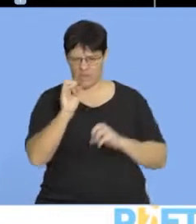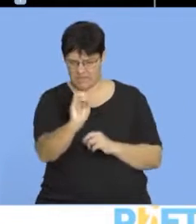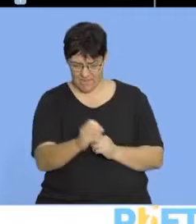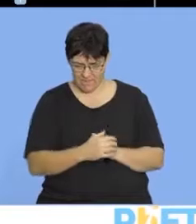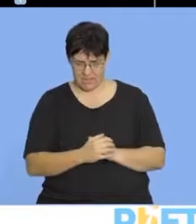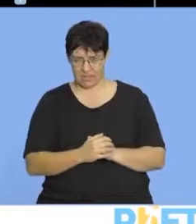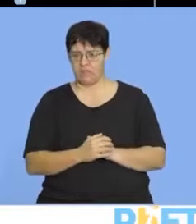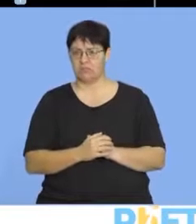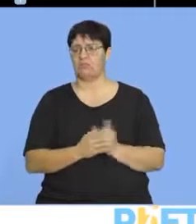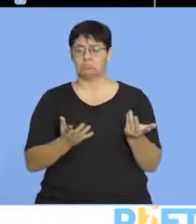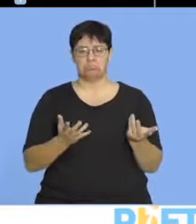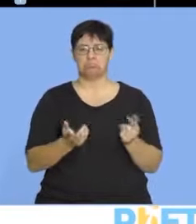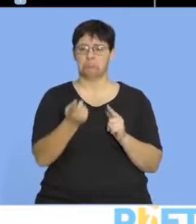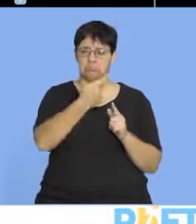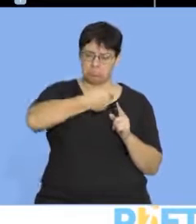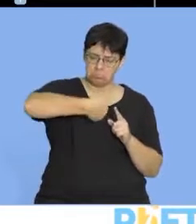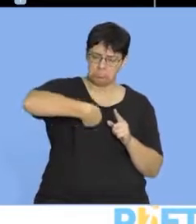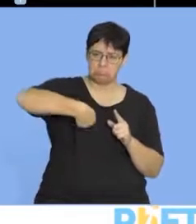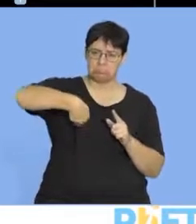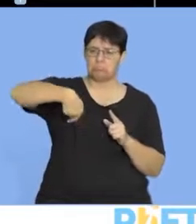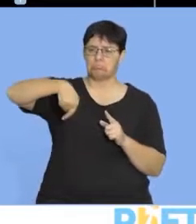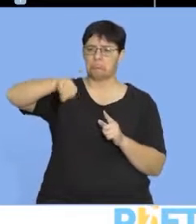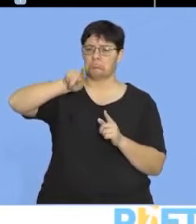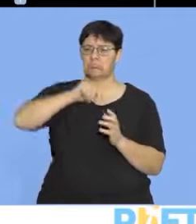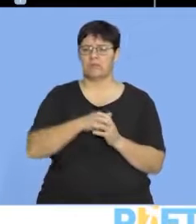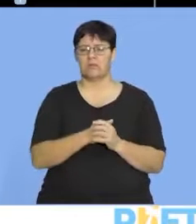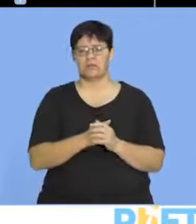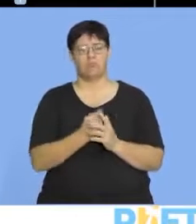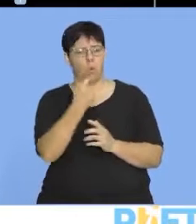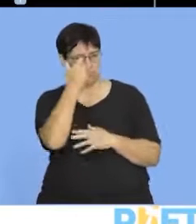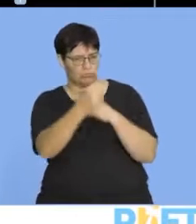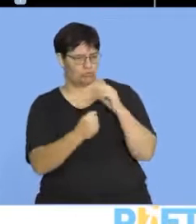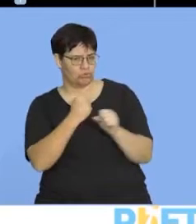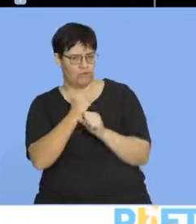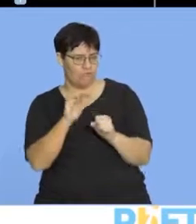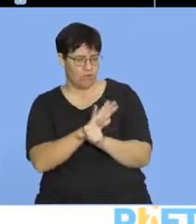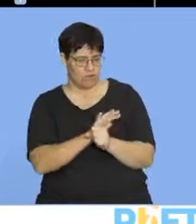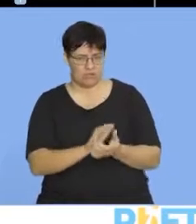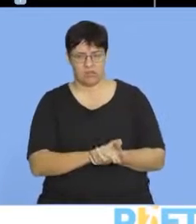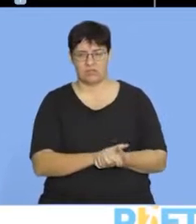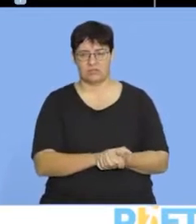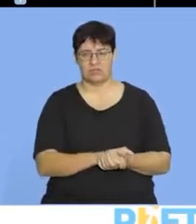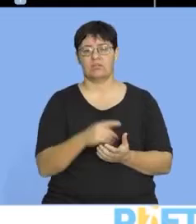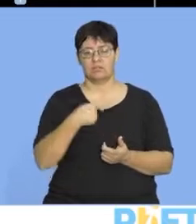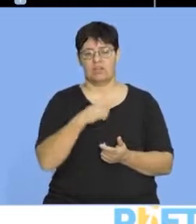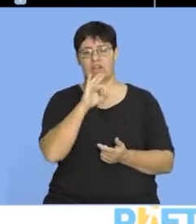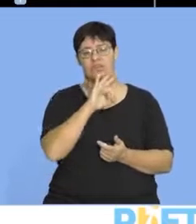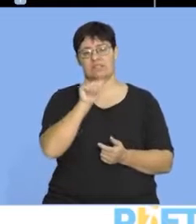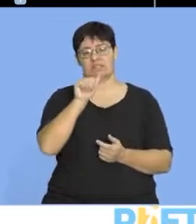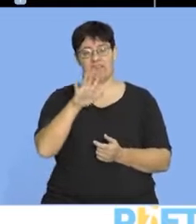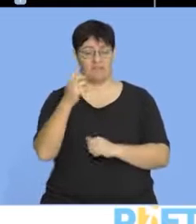it. And this we all know, and you can see we've almost done a whole year, because remember our years are